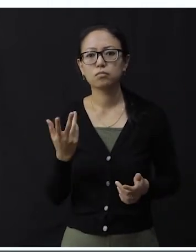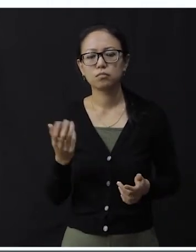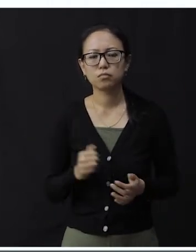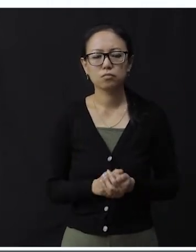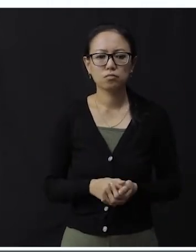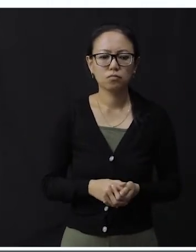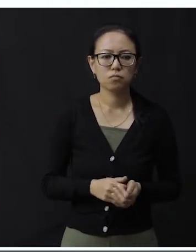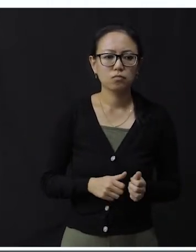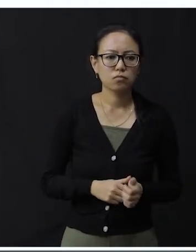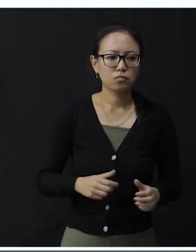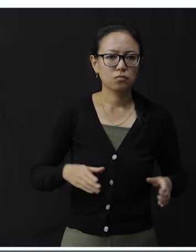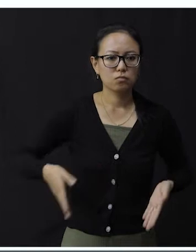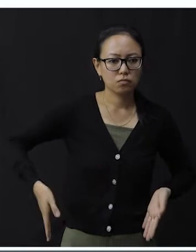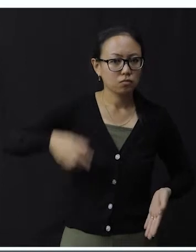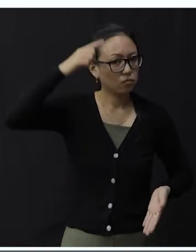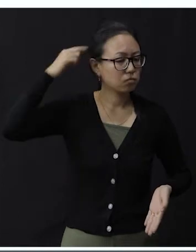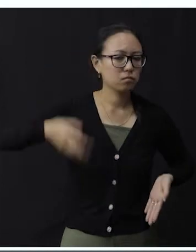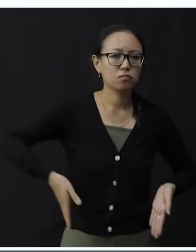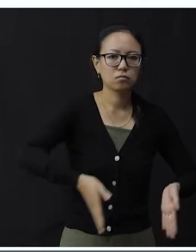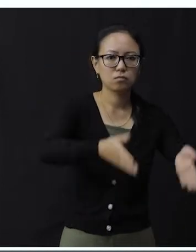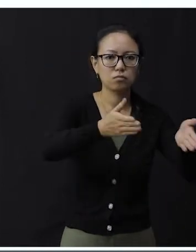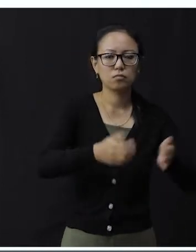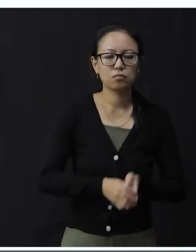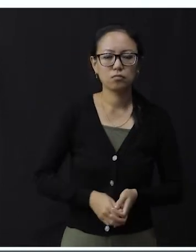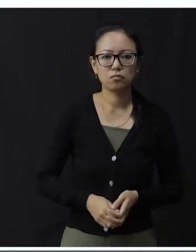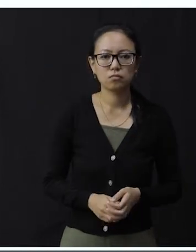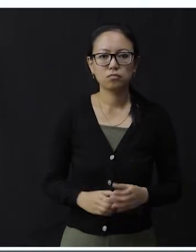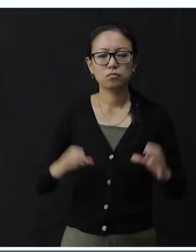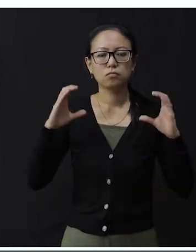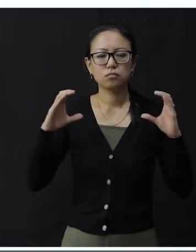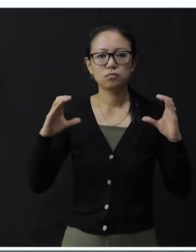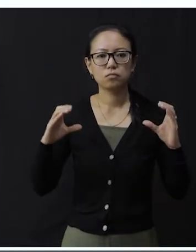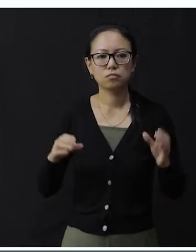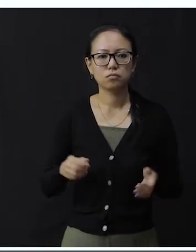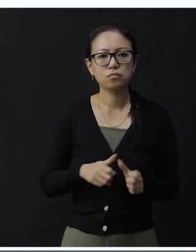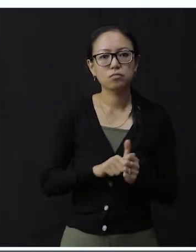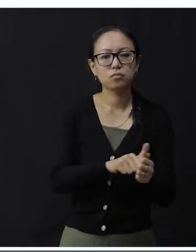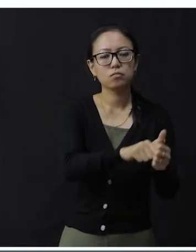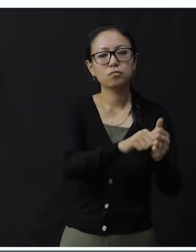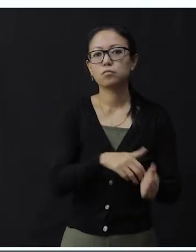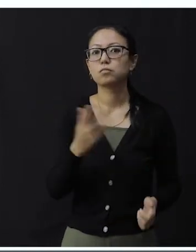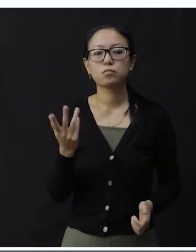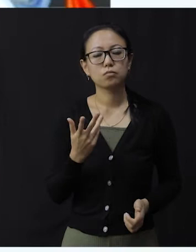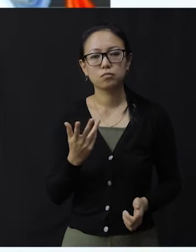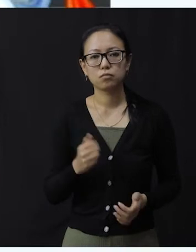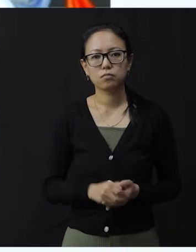follow on the road? So, before we go further,